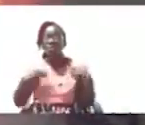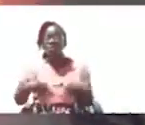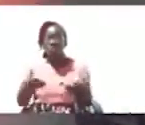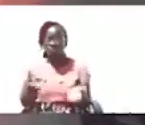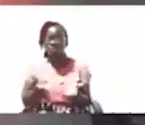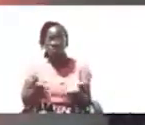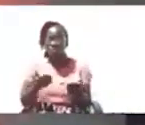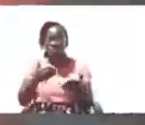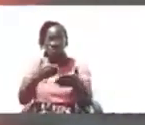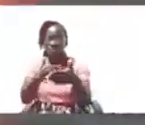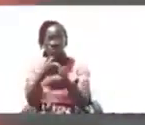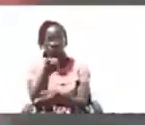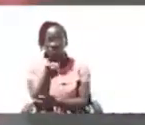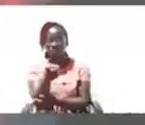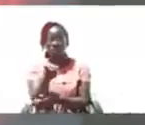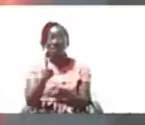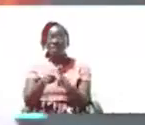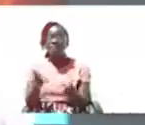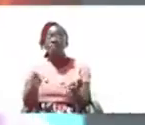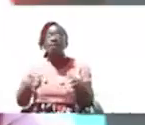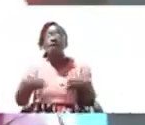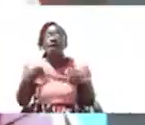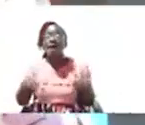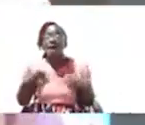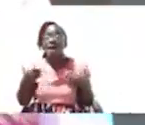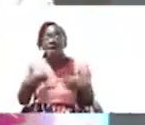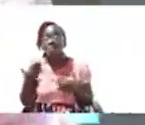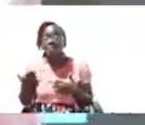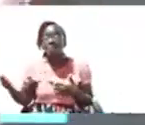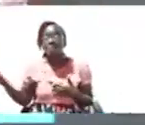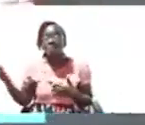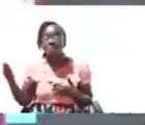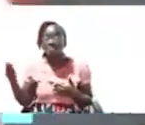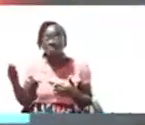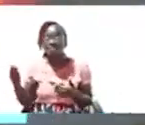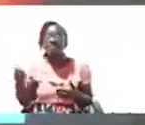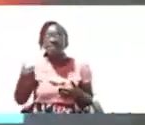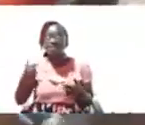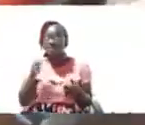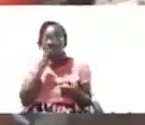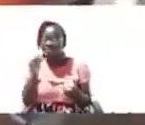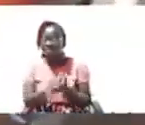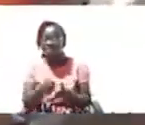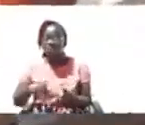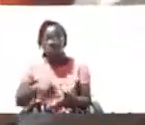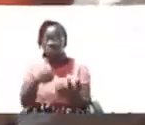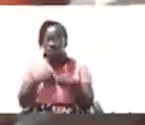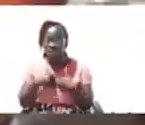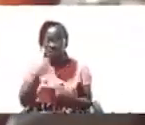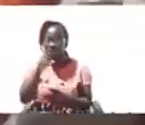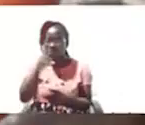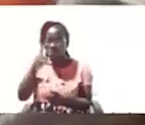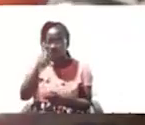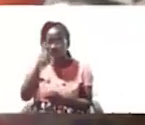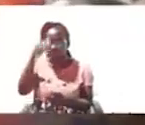get close. But the God of this is, there is a man,